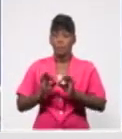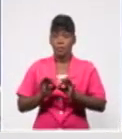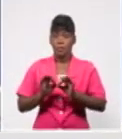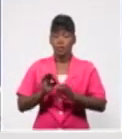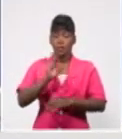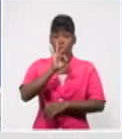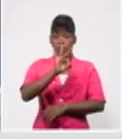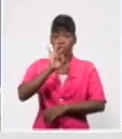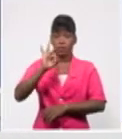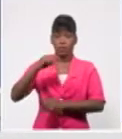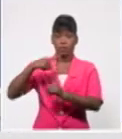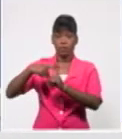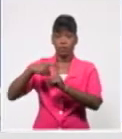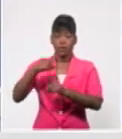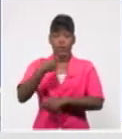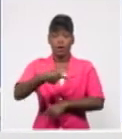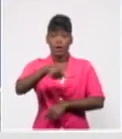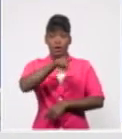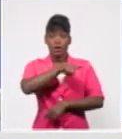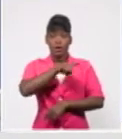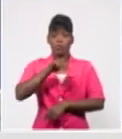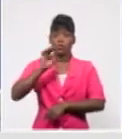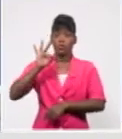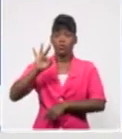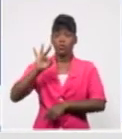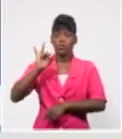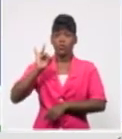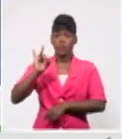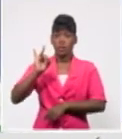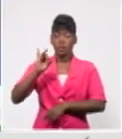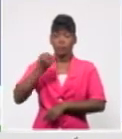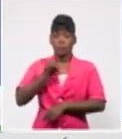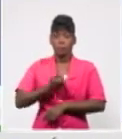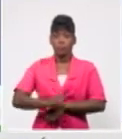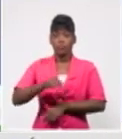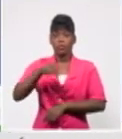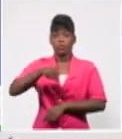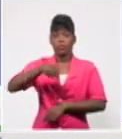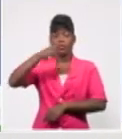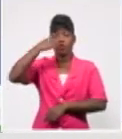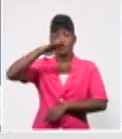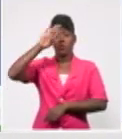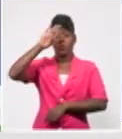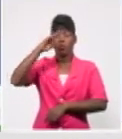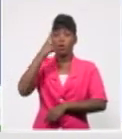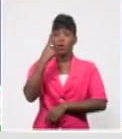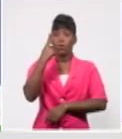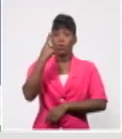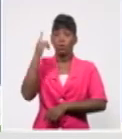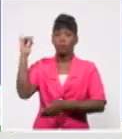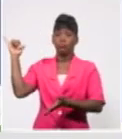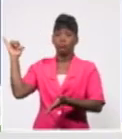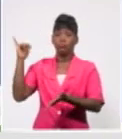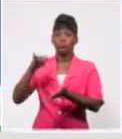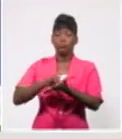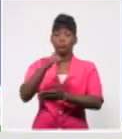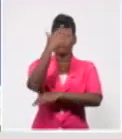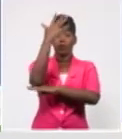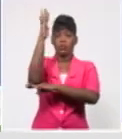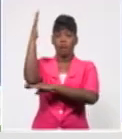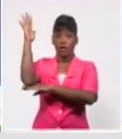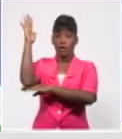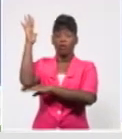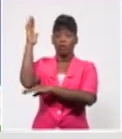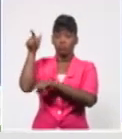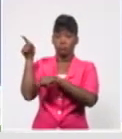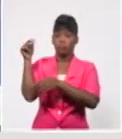cases. Hence, the figure of 389 patients that belong to this group remains unchanged. Of the